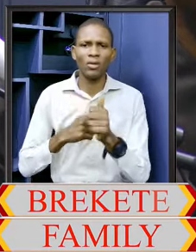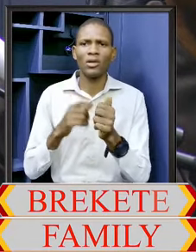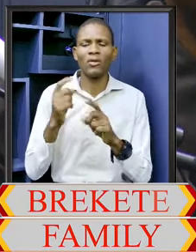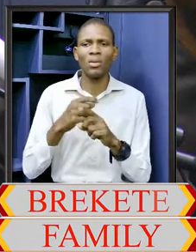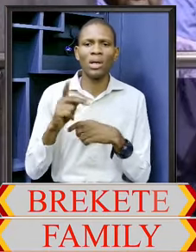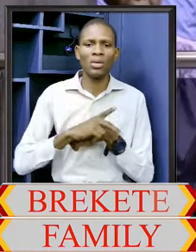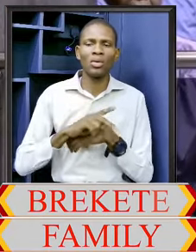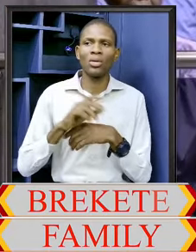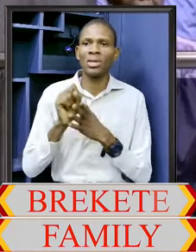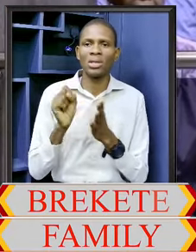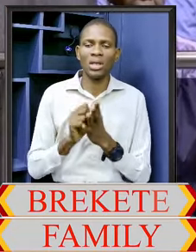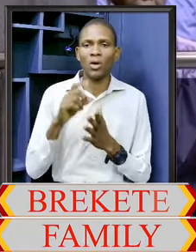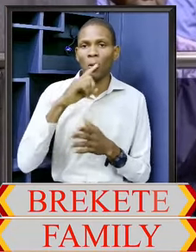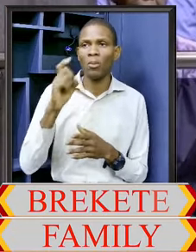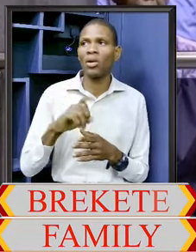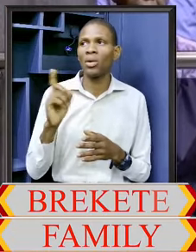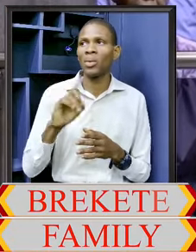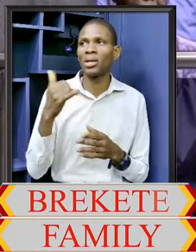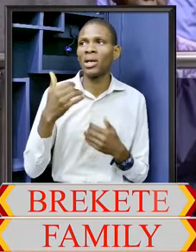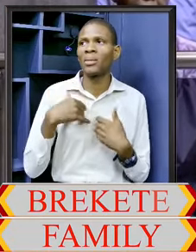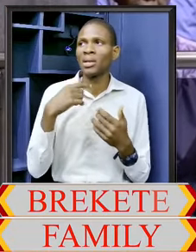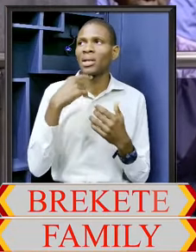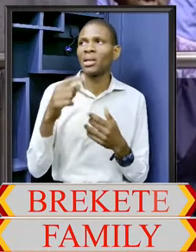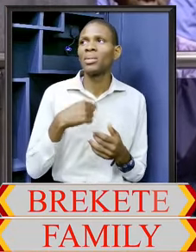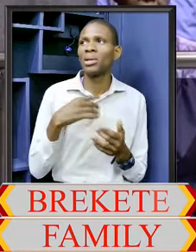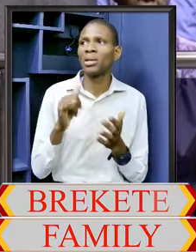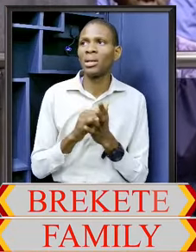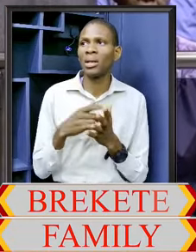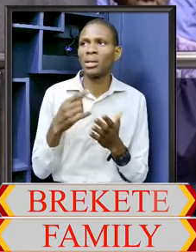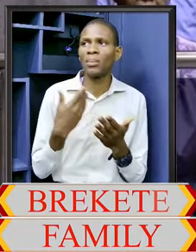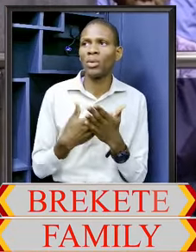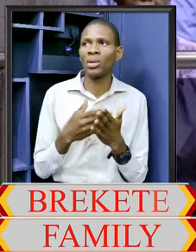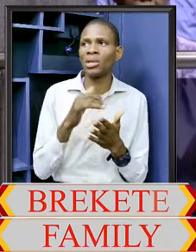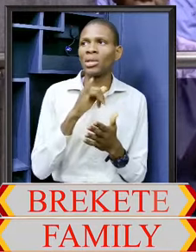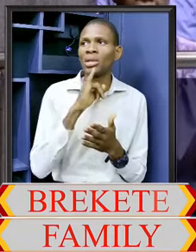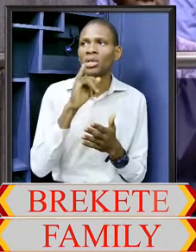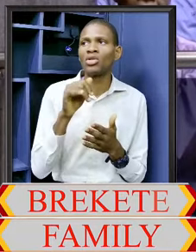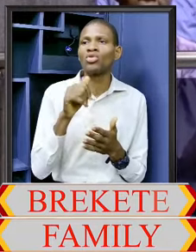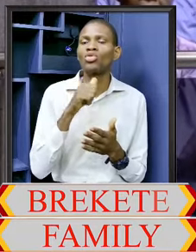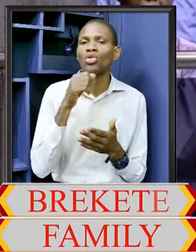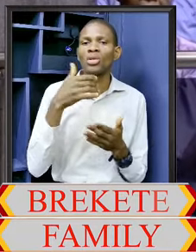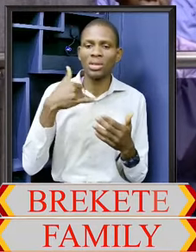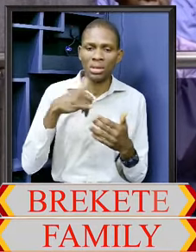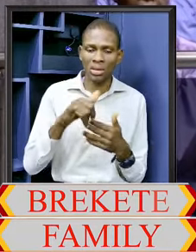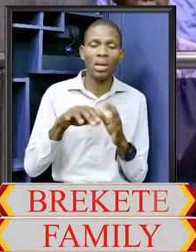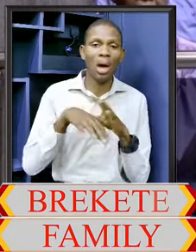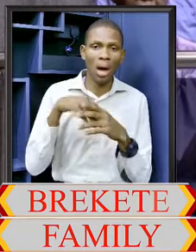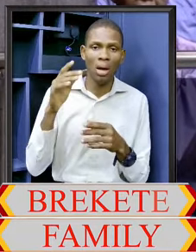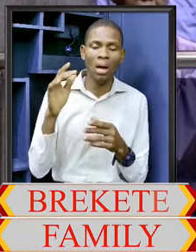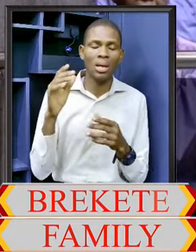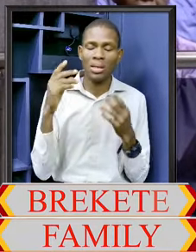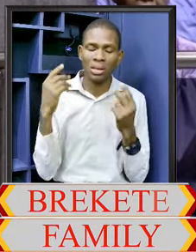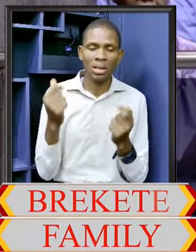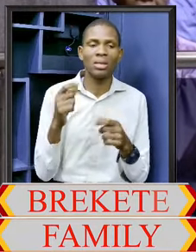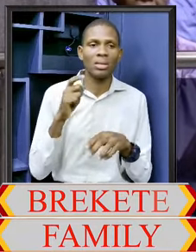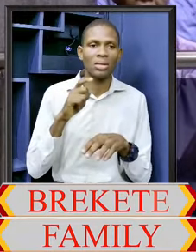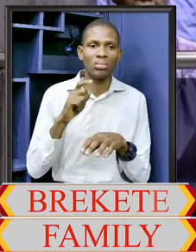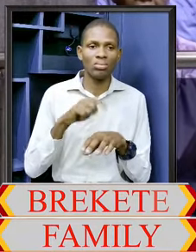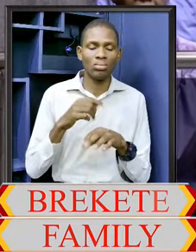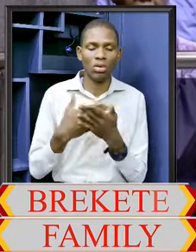Command. Where they have been telling me that the money is not yet out, that as soon as it is out, they will